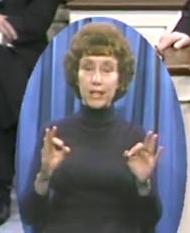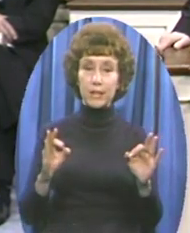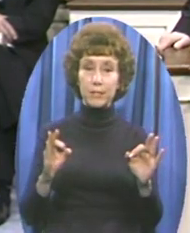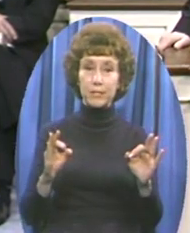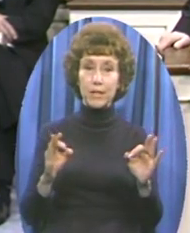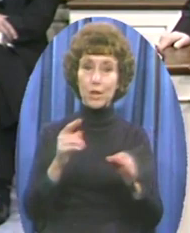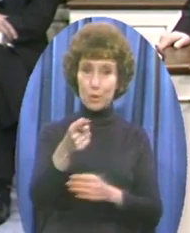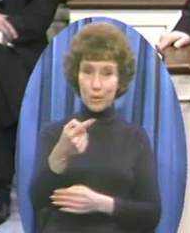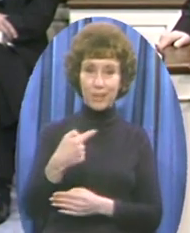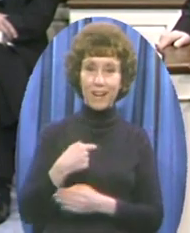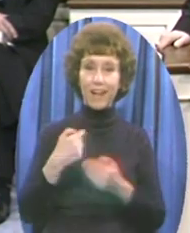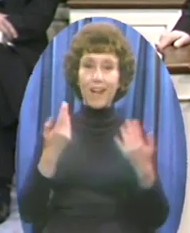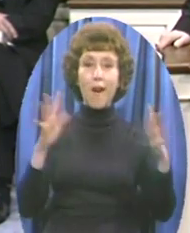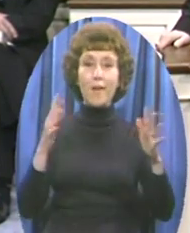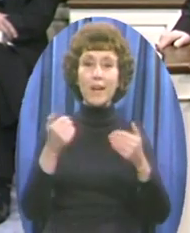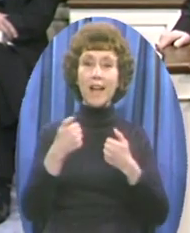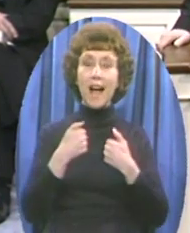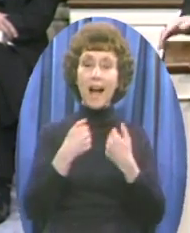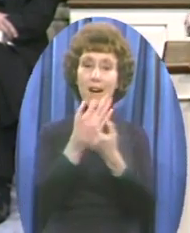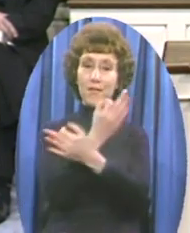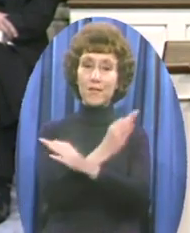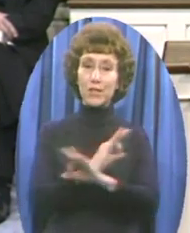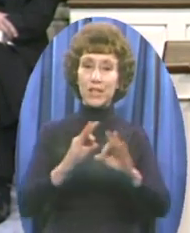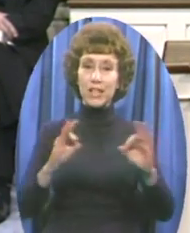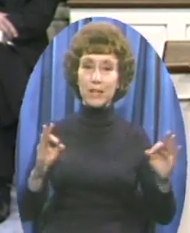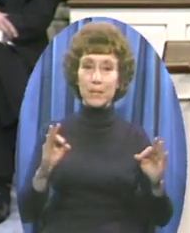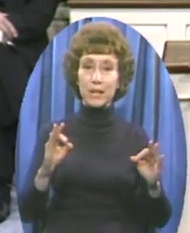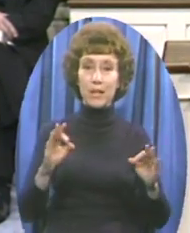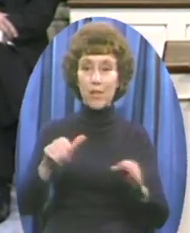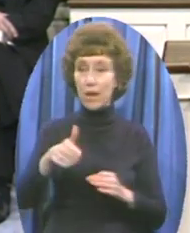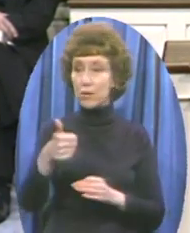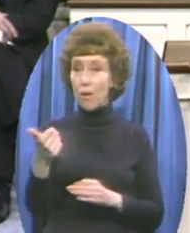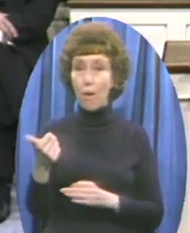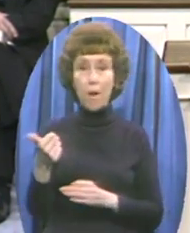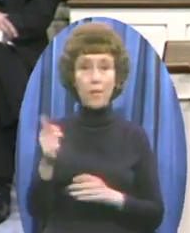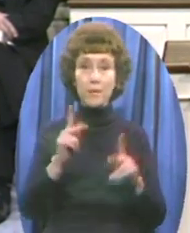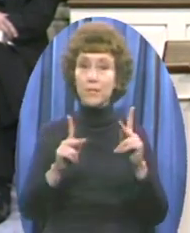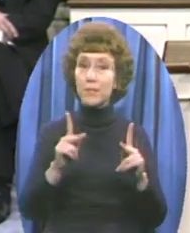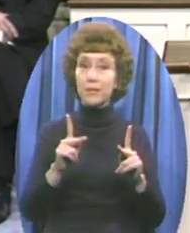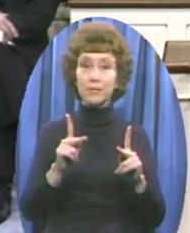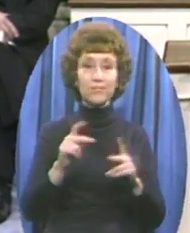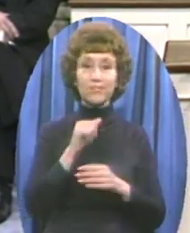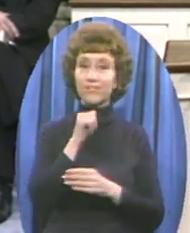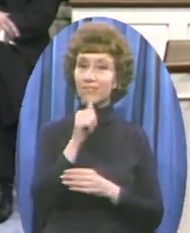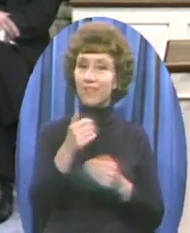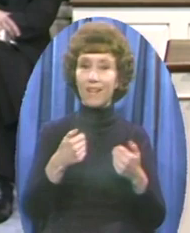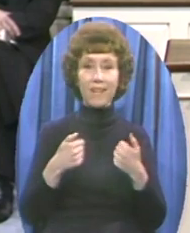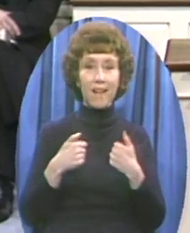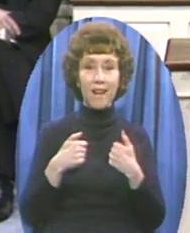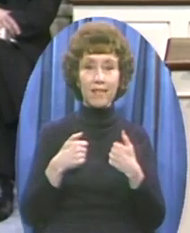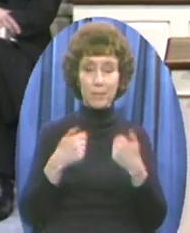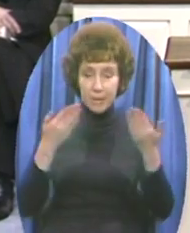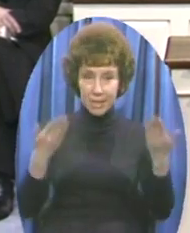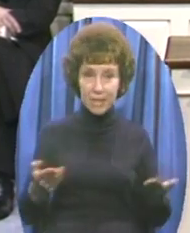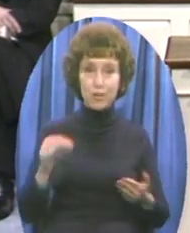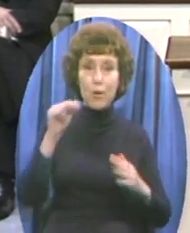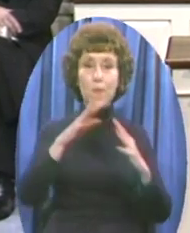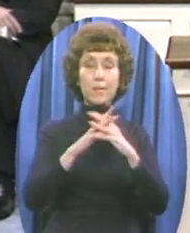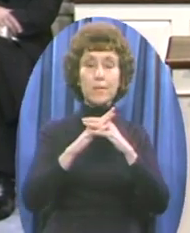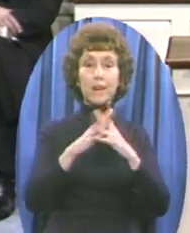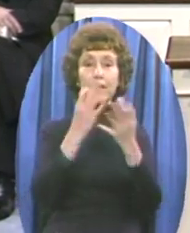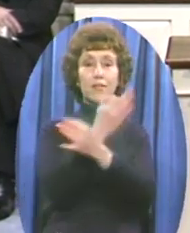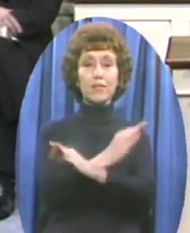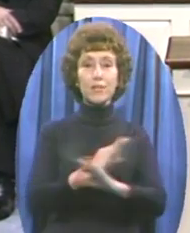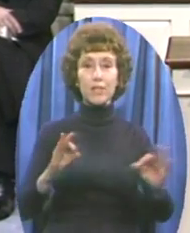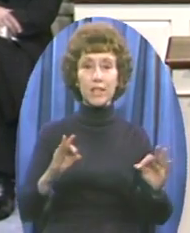to possess freedom, freedom that no one else in the world enjoys, right here in North America. But if we survive